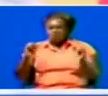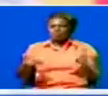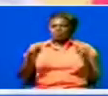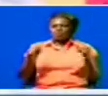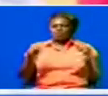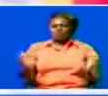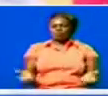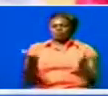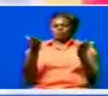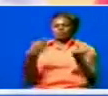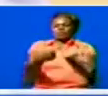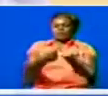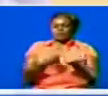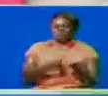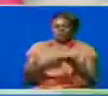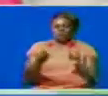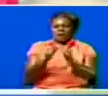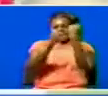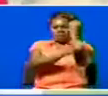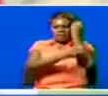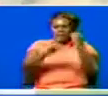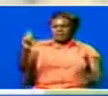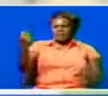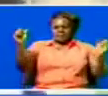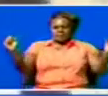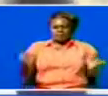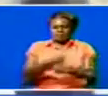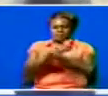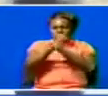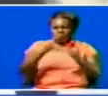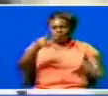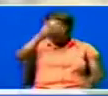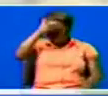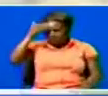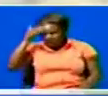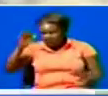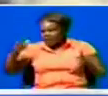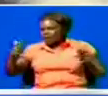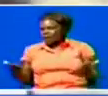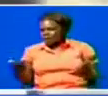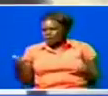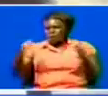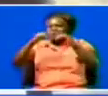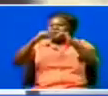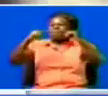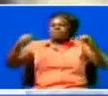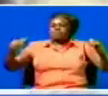this dialogue to happen in this country. Kenya hatuwezi kusahau ya kwamba tumegawanyika